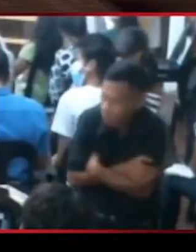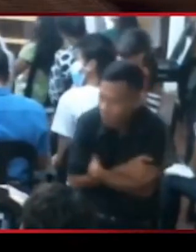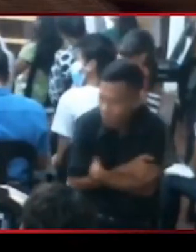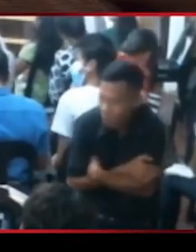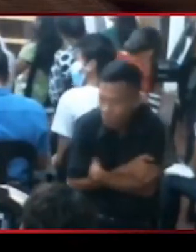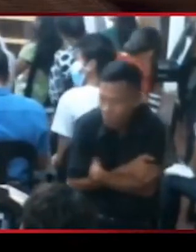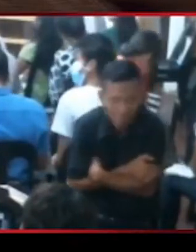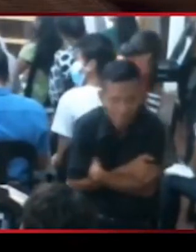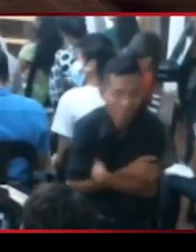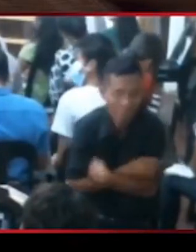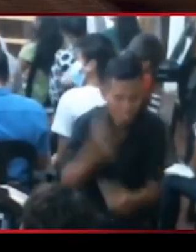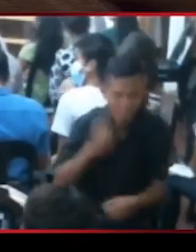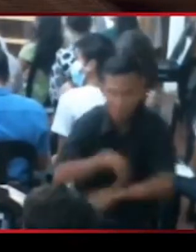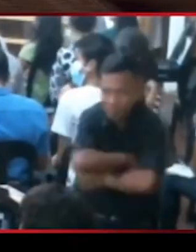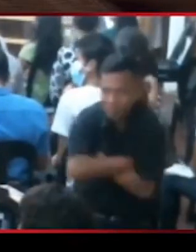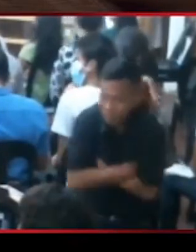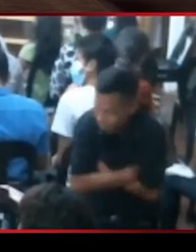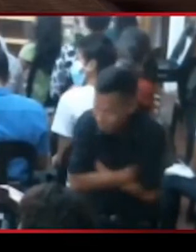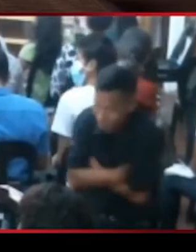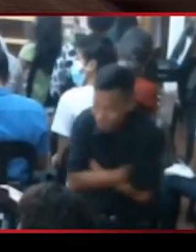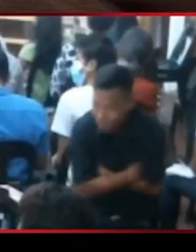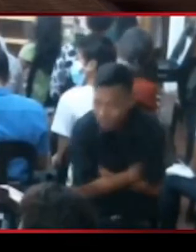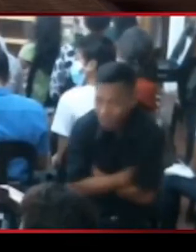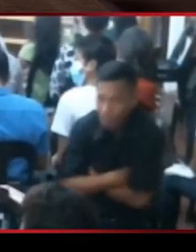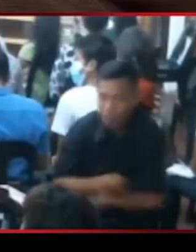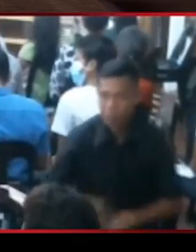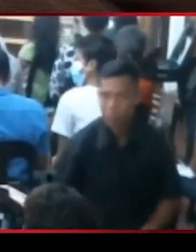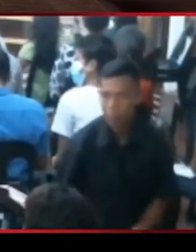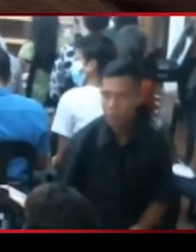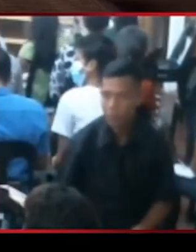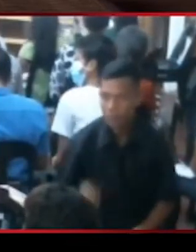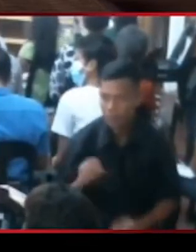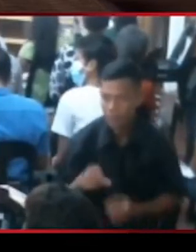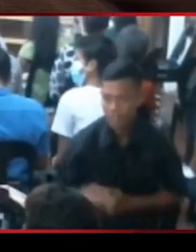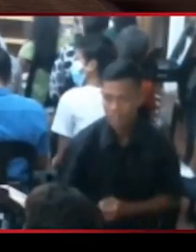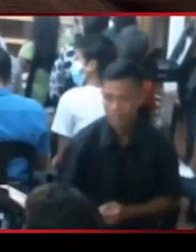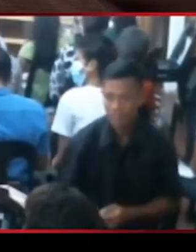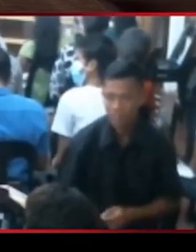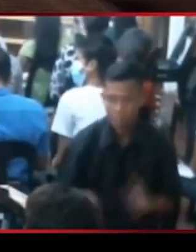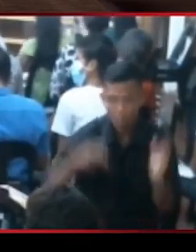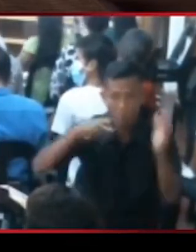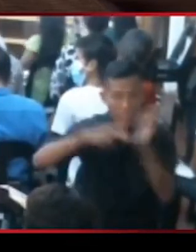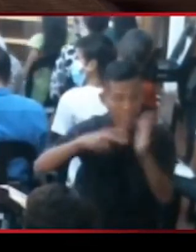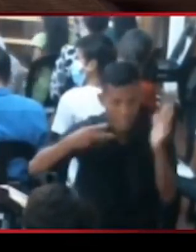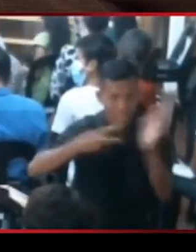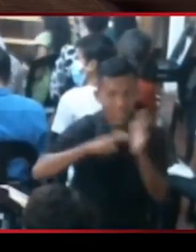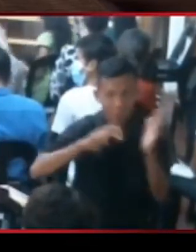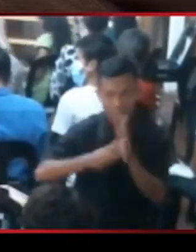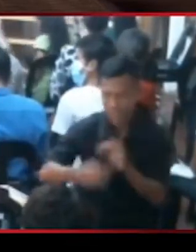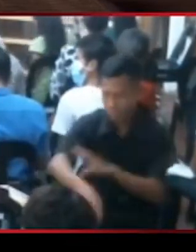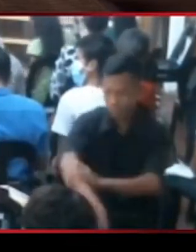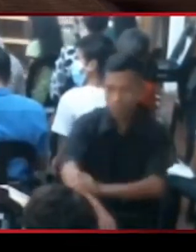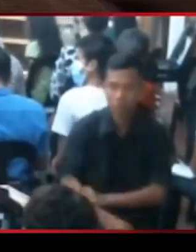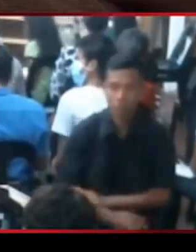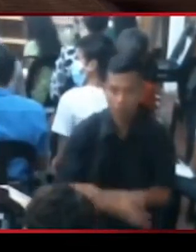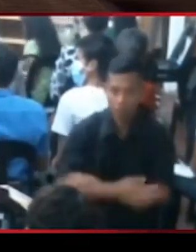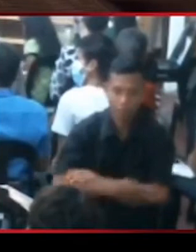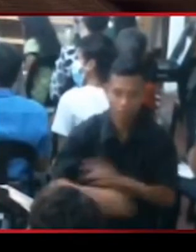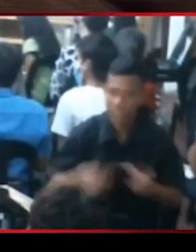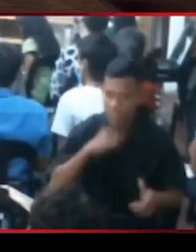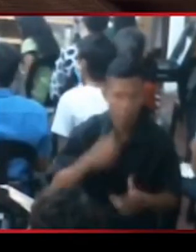So, faith, number 4, removes discrimination. Number